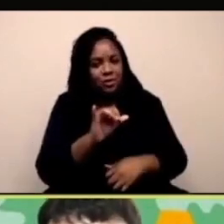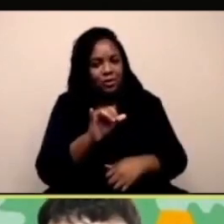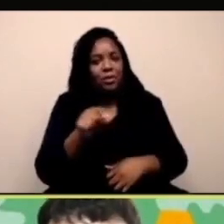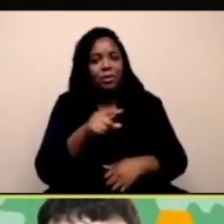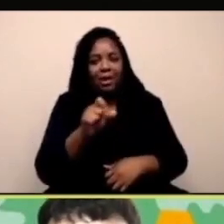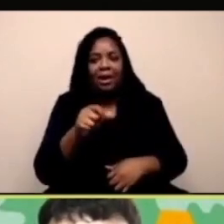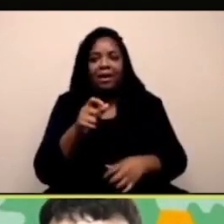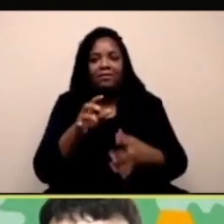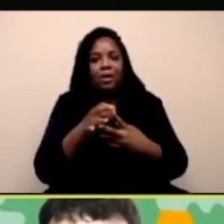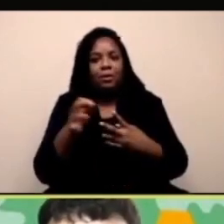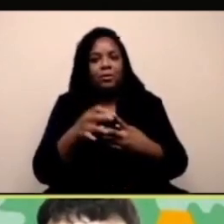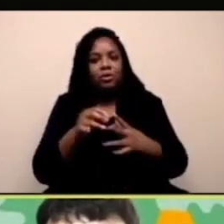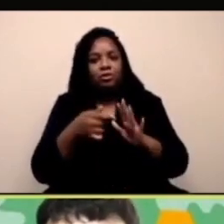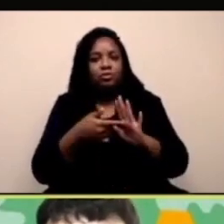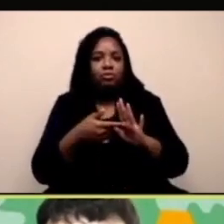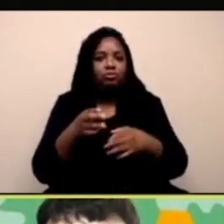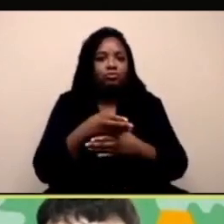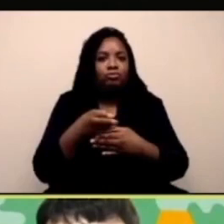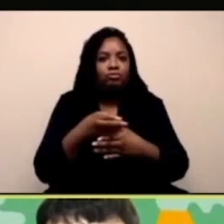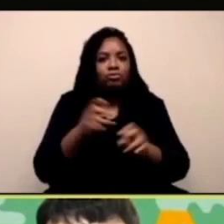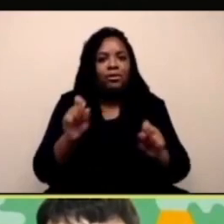share.